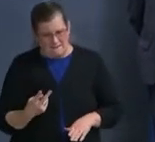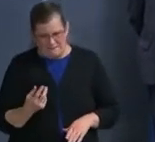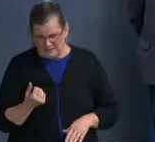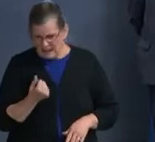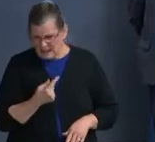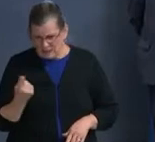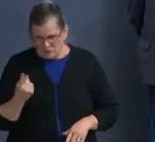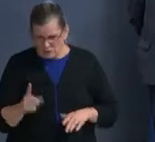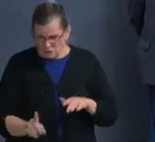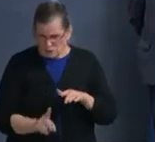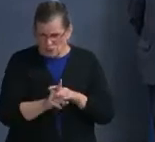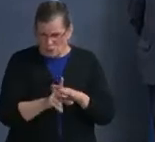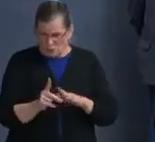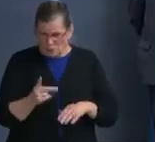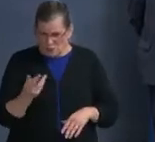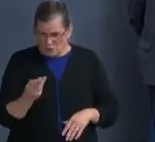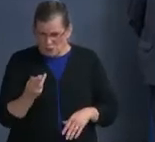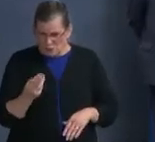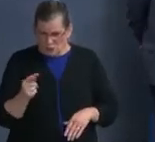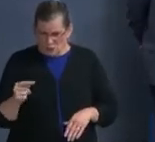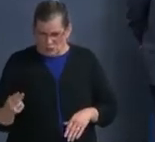right? Is my math right?